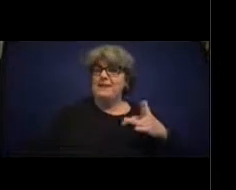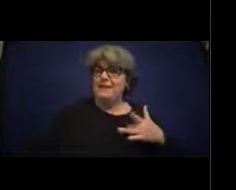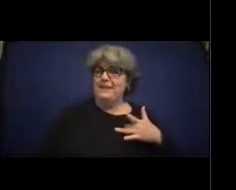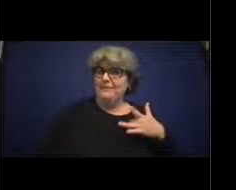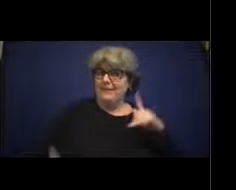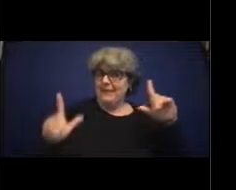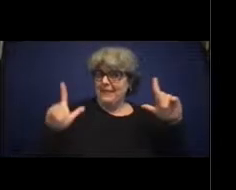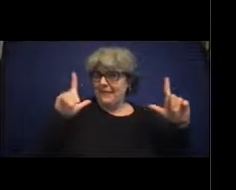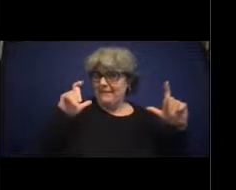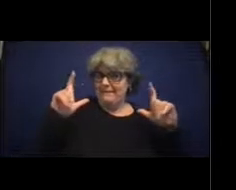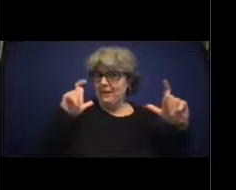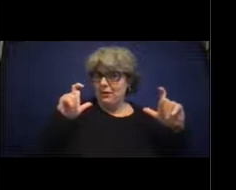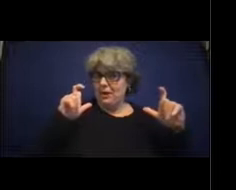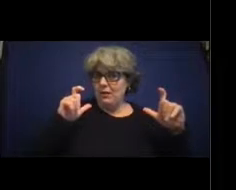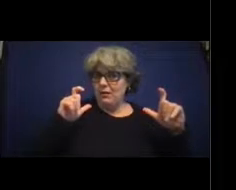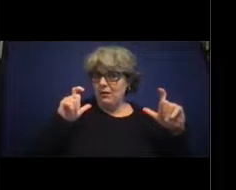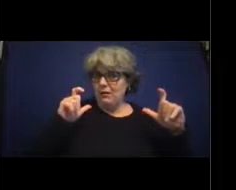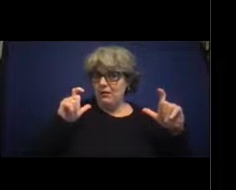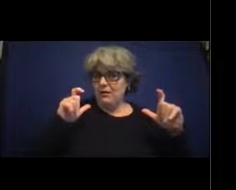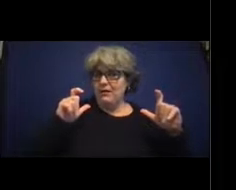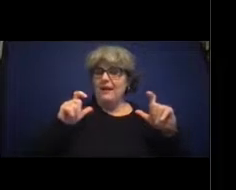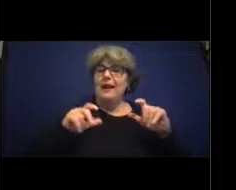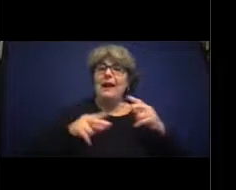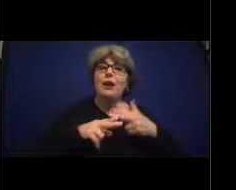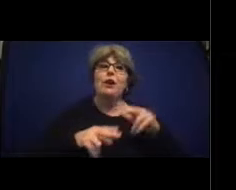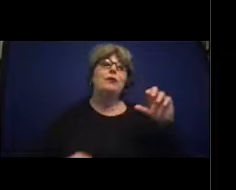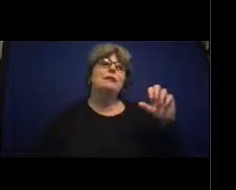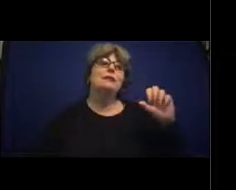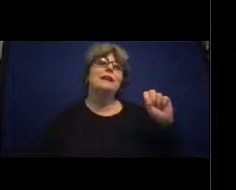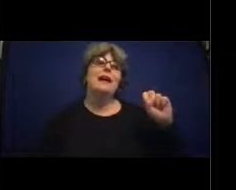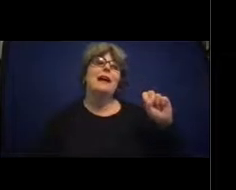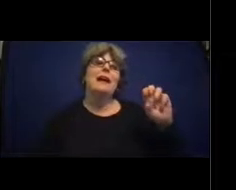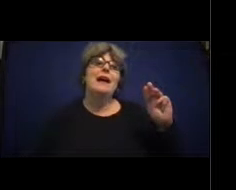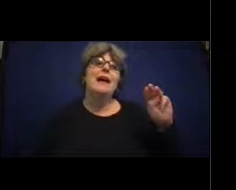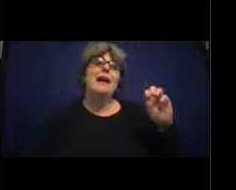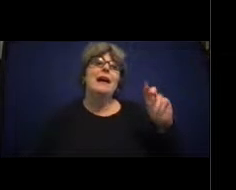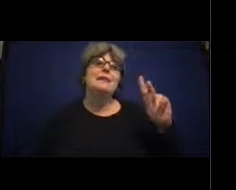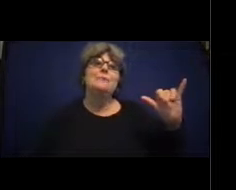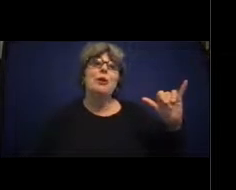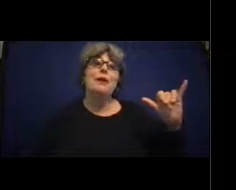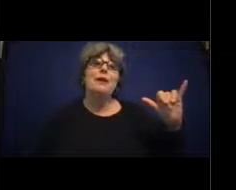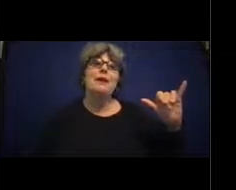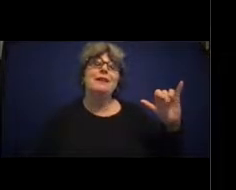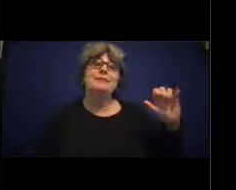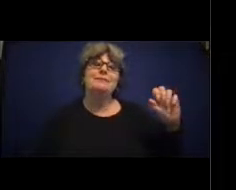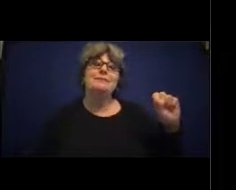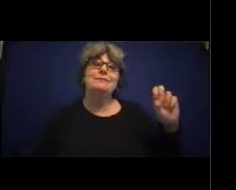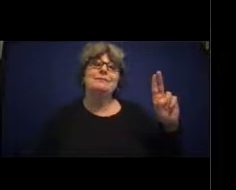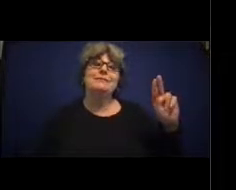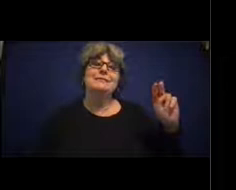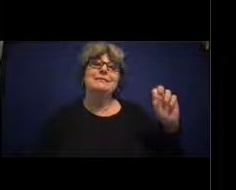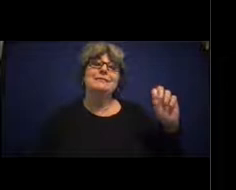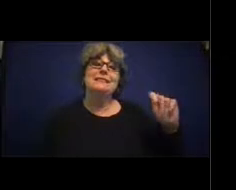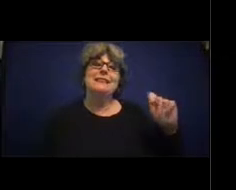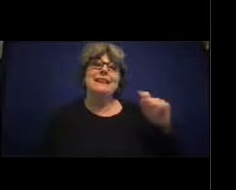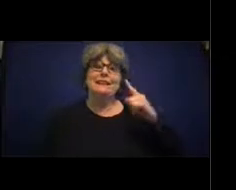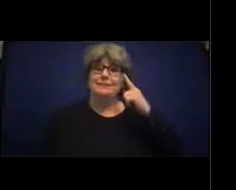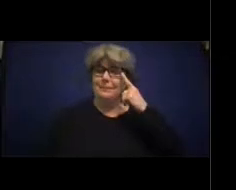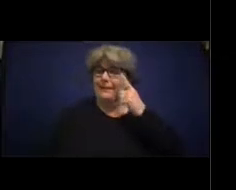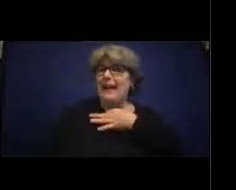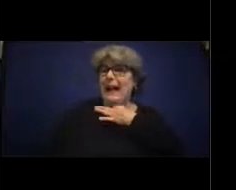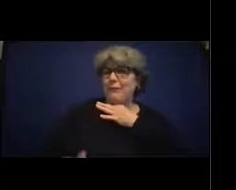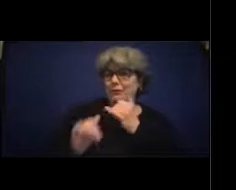photo is that it's a really smoky sunset night. What do you think, Paul? I was also very curious about